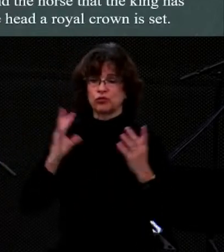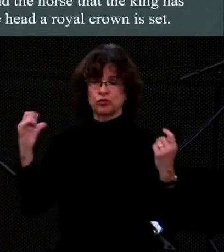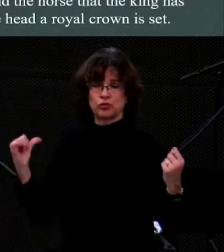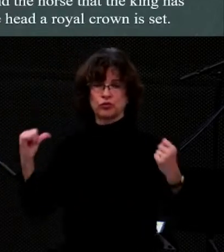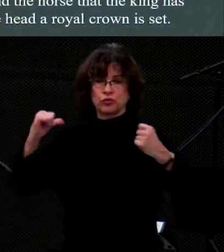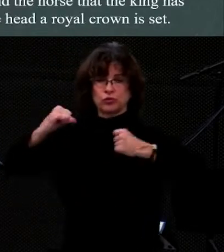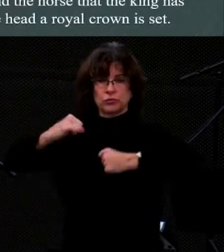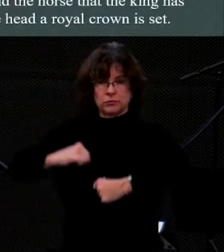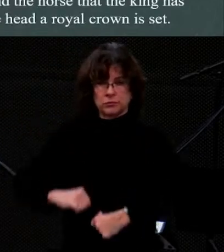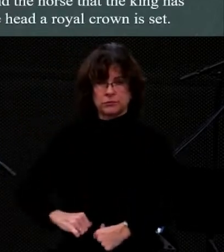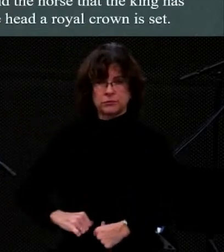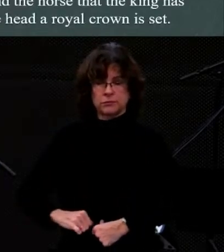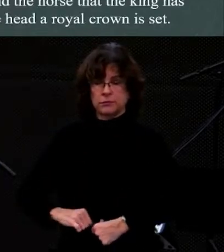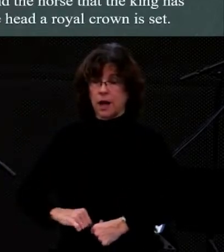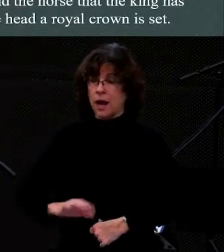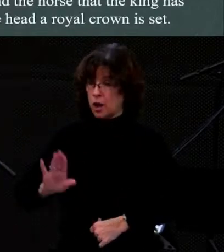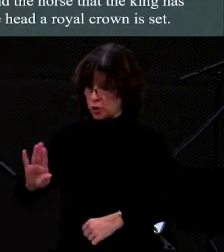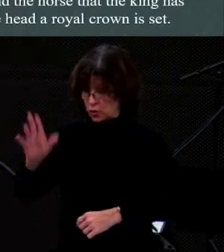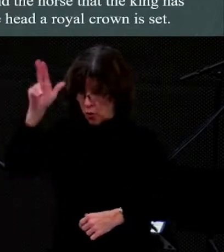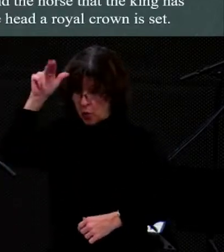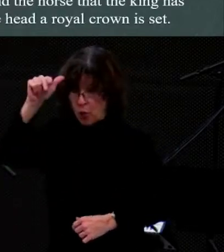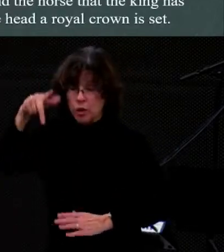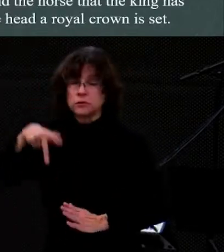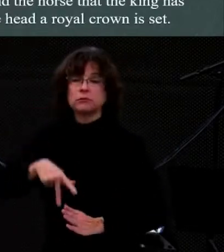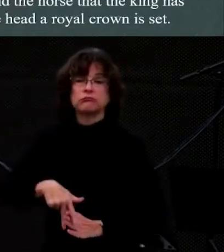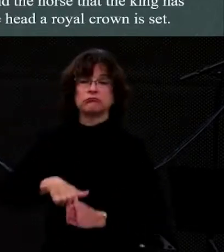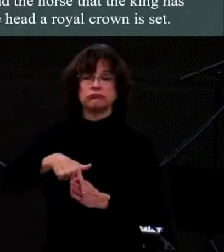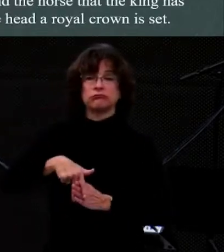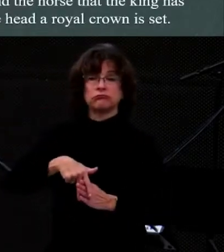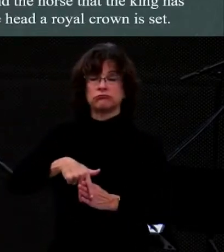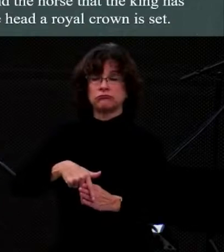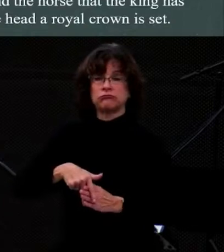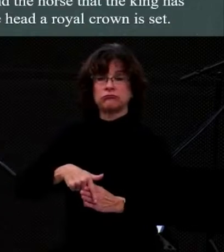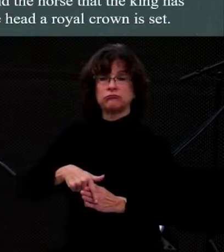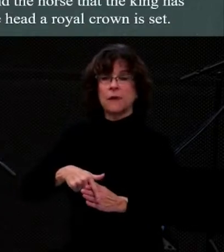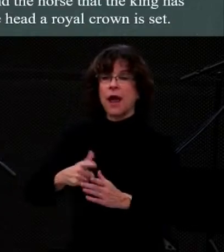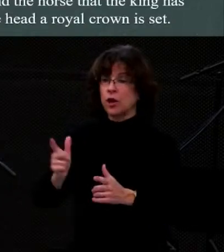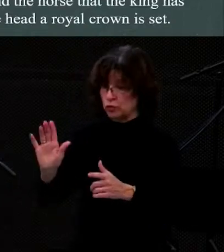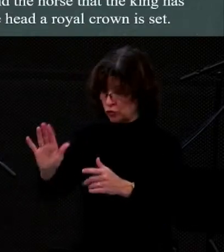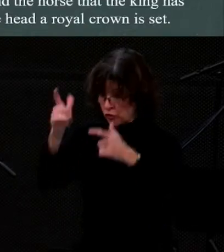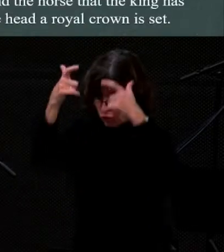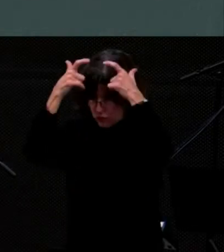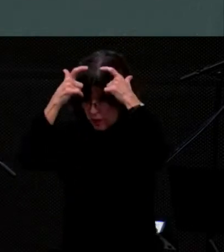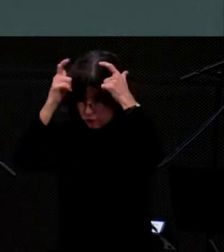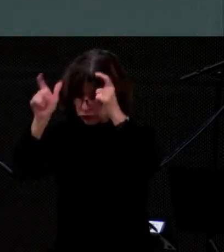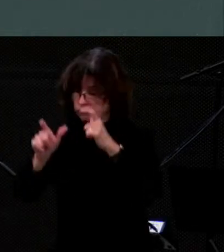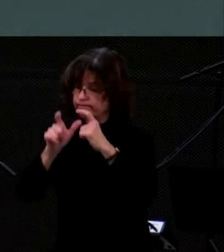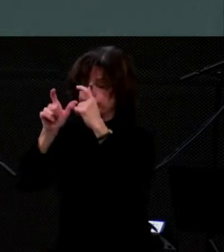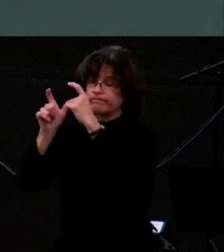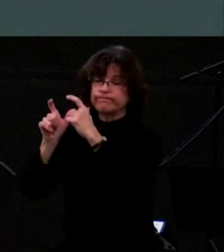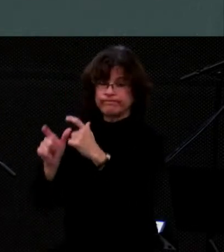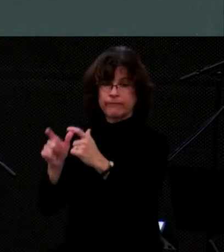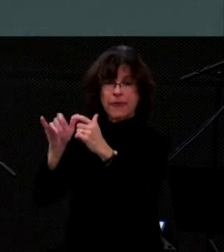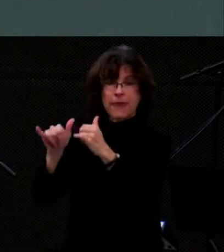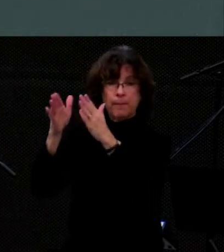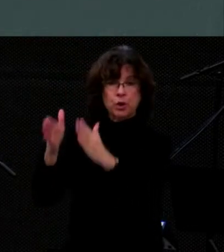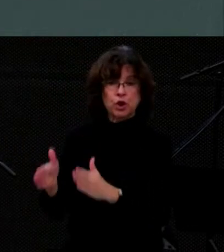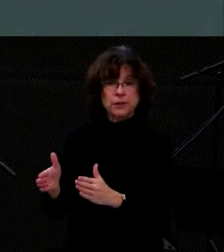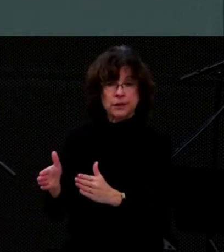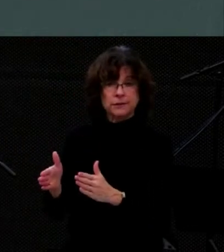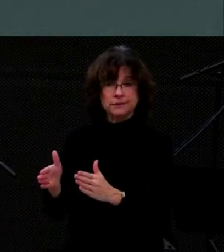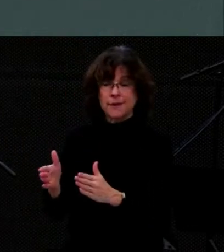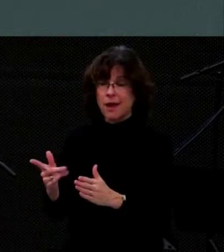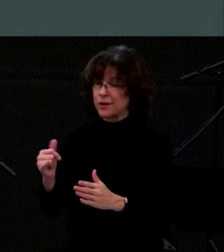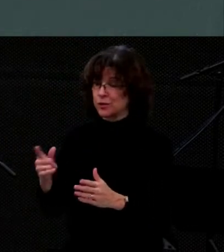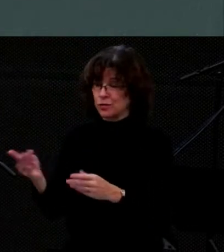worn, and the horse that the king has ridden, and on whose head a royal crown is set. And let the robes and the horse